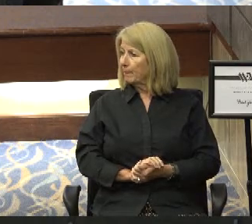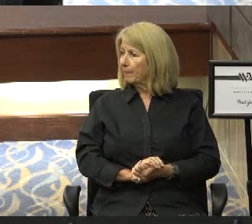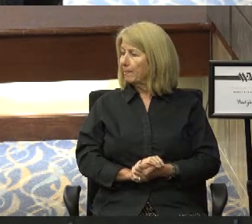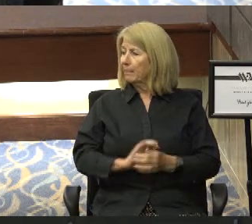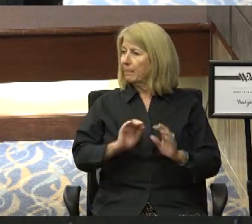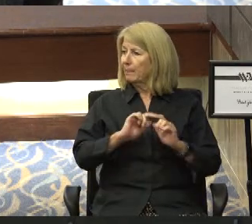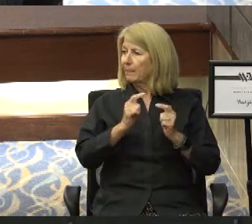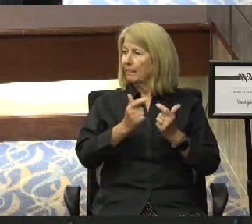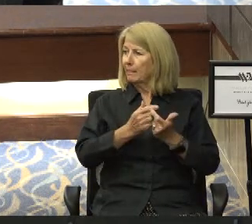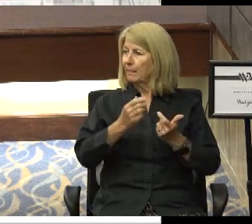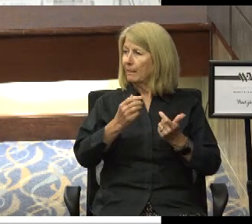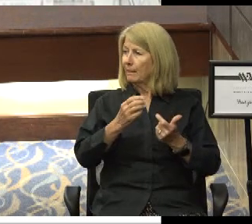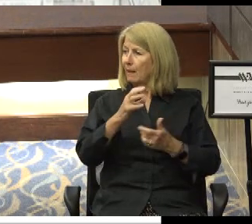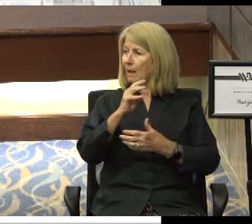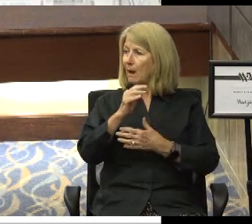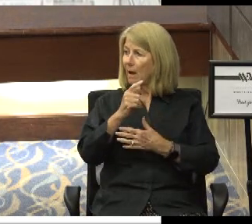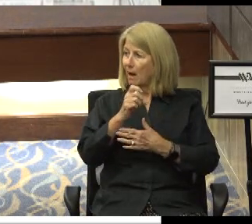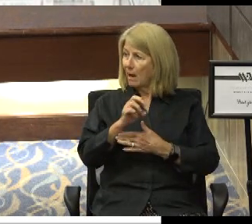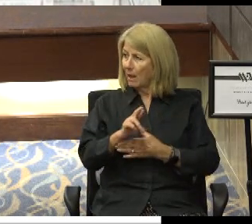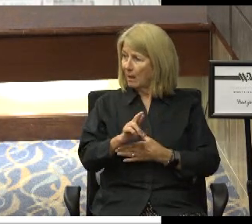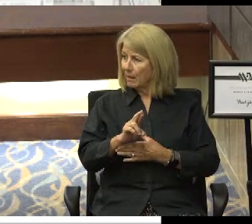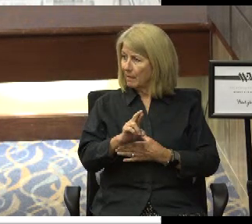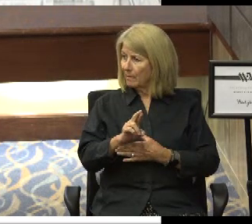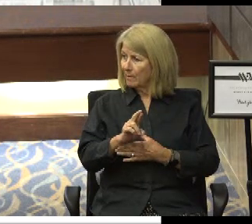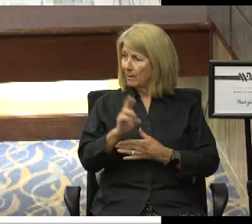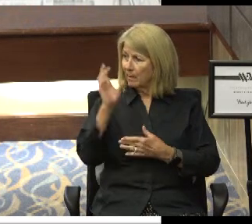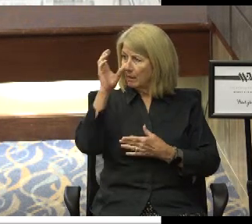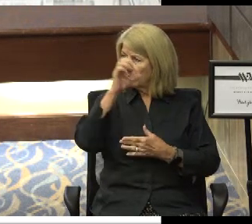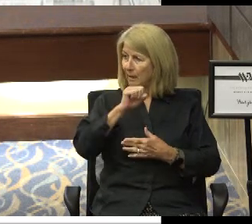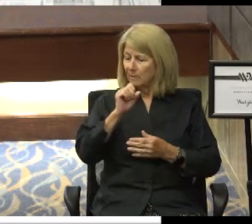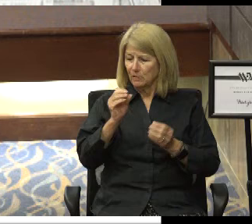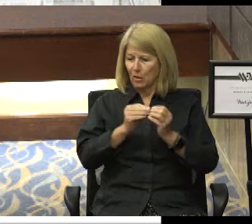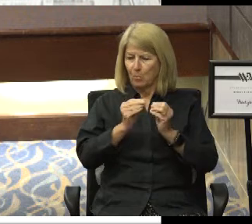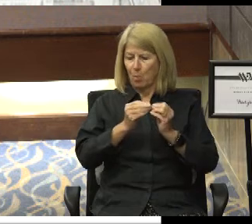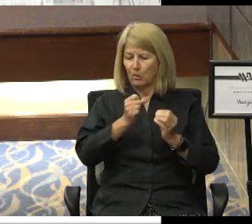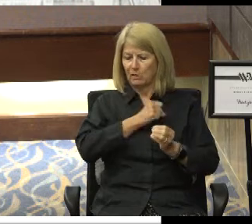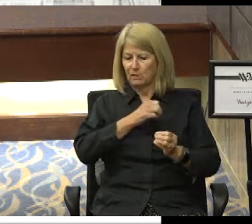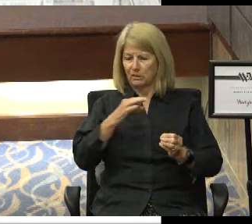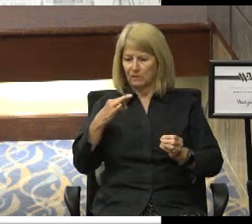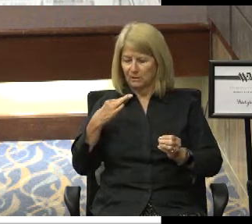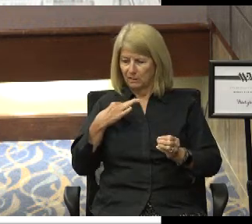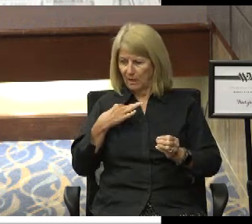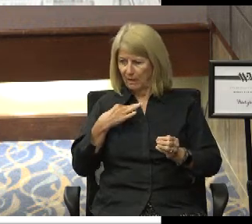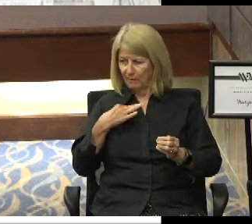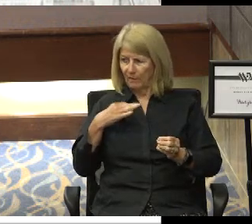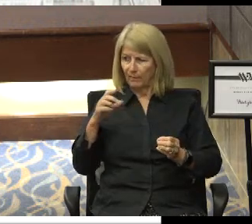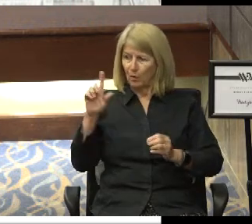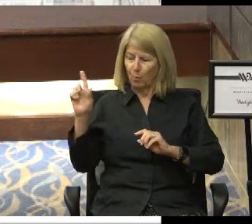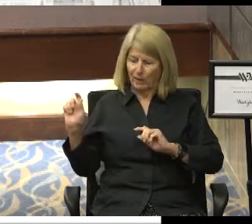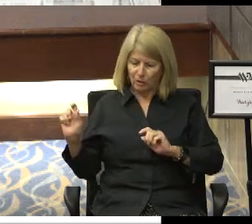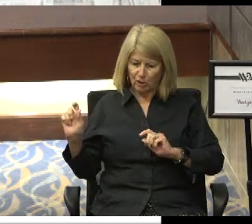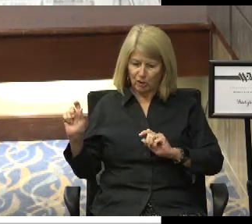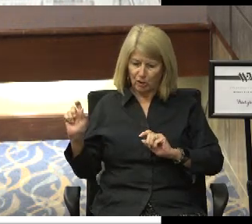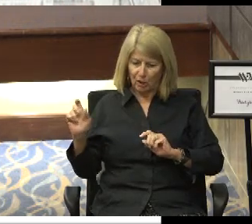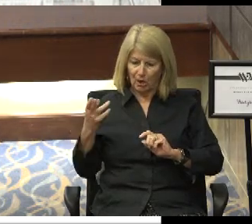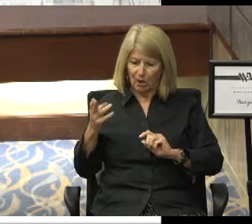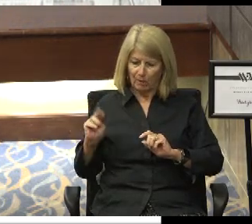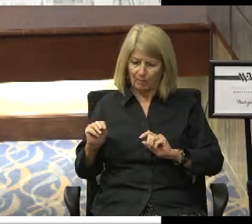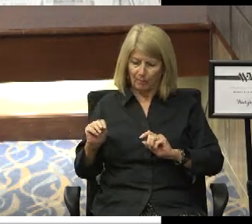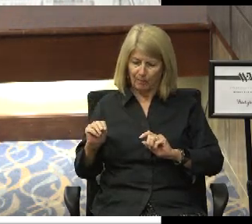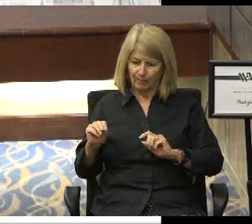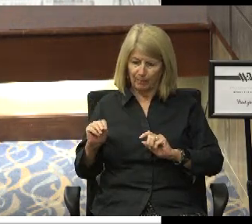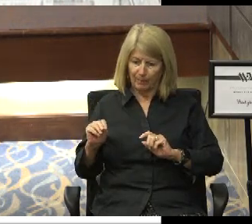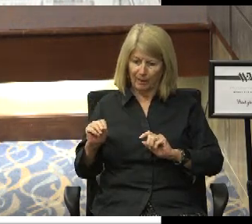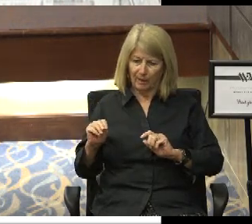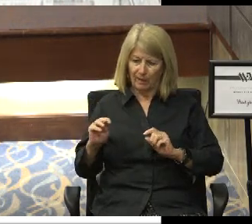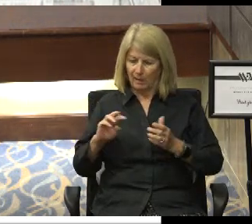Councilmember Rodriguez, well, I guess this is a more staff and or Paris question. I mean,